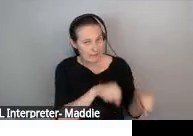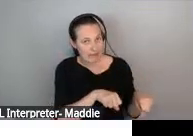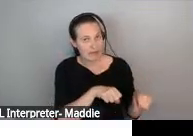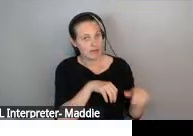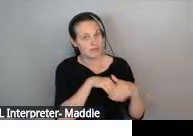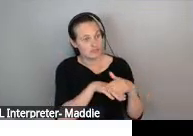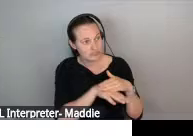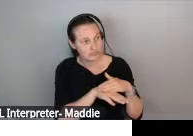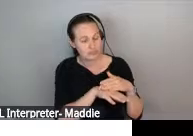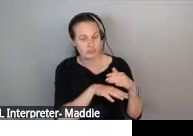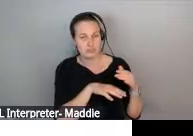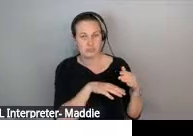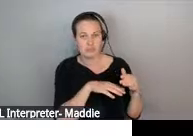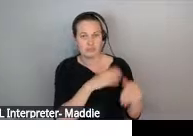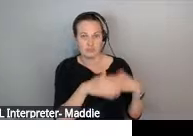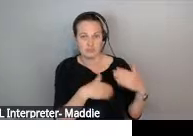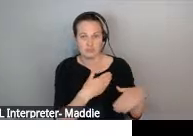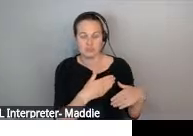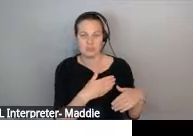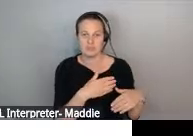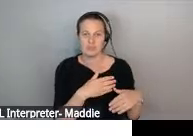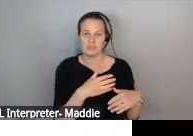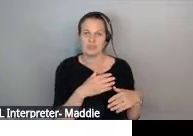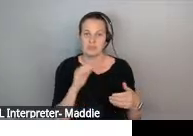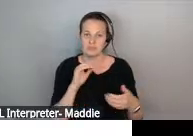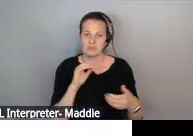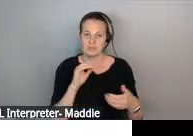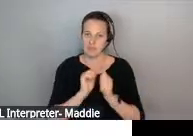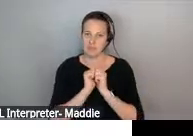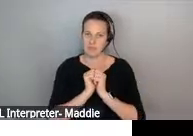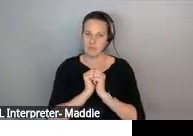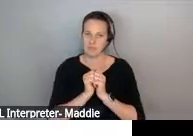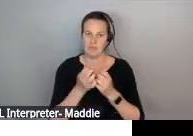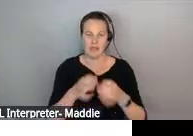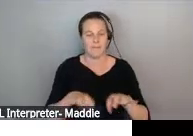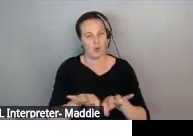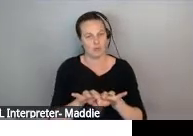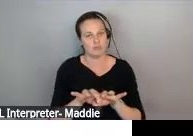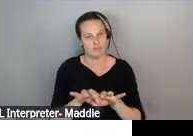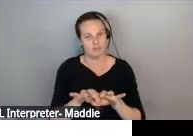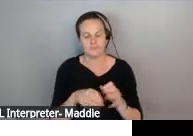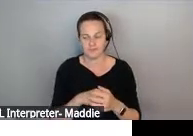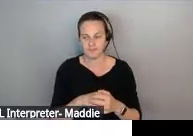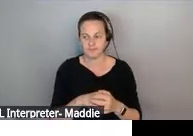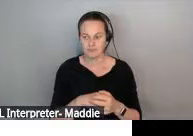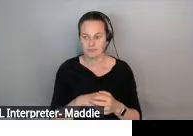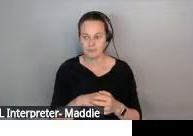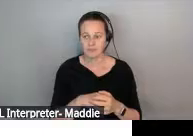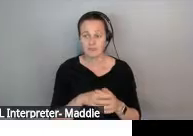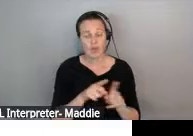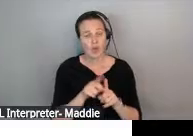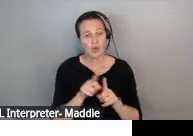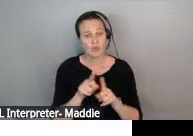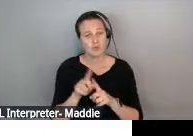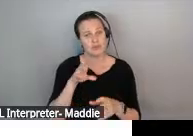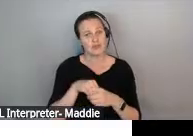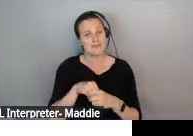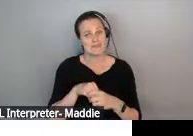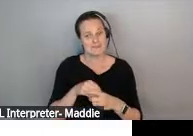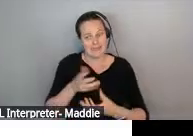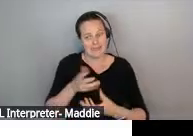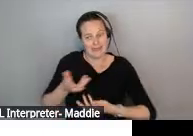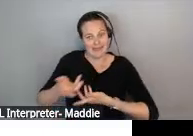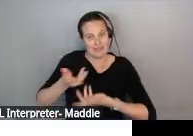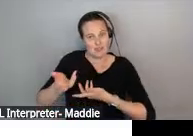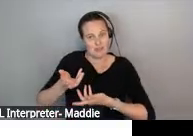that accessibility aspect with the educational technology is so vital. And then finally, increases engagement. Instead of my